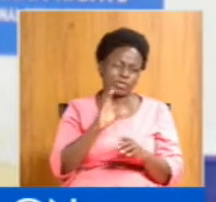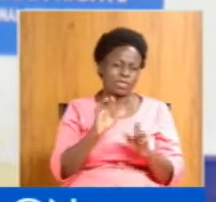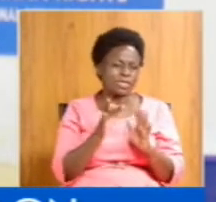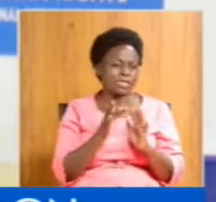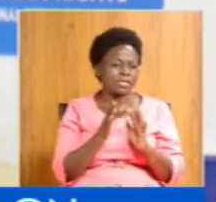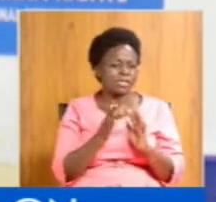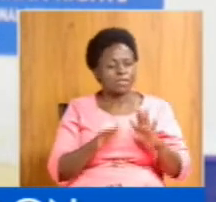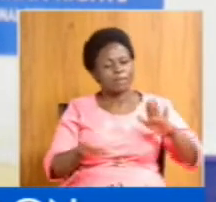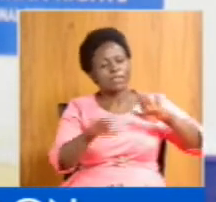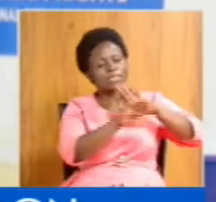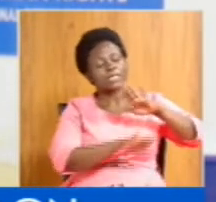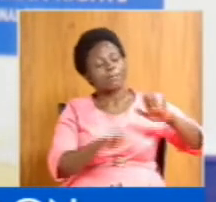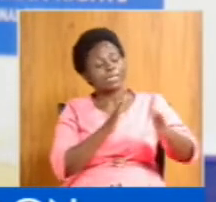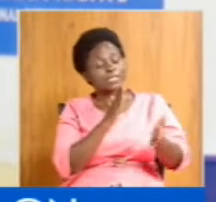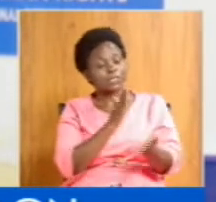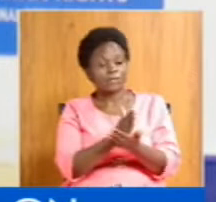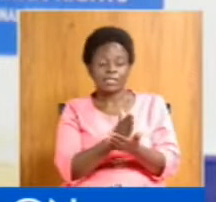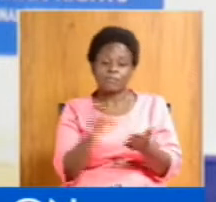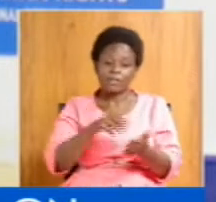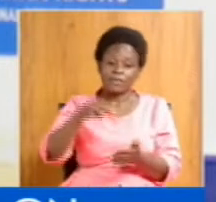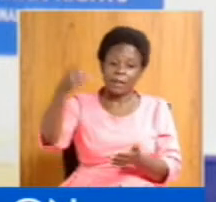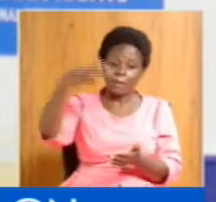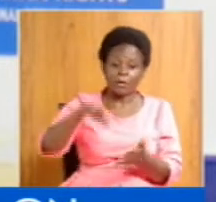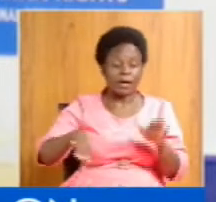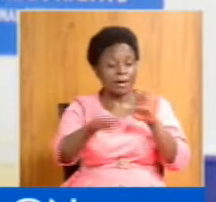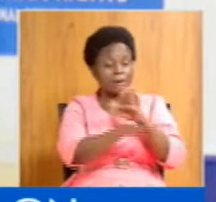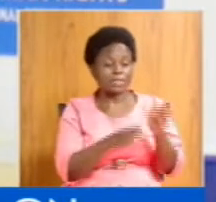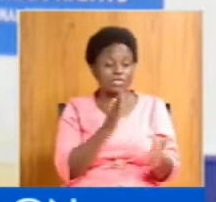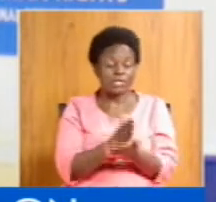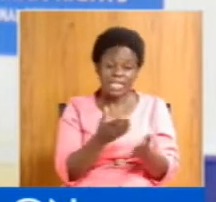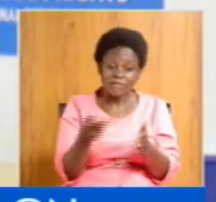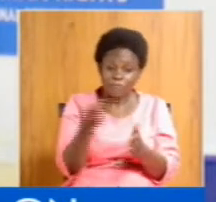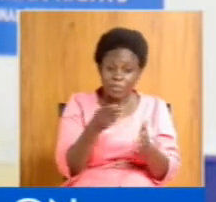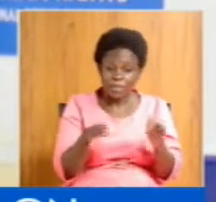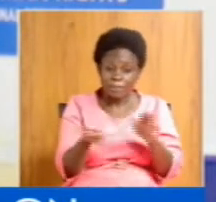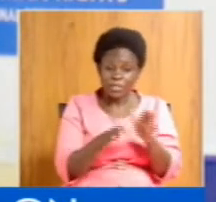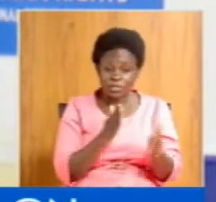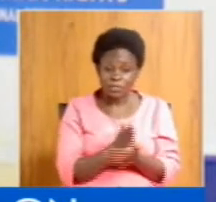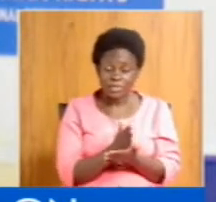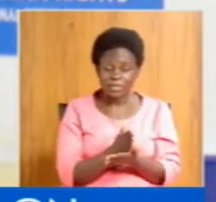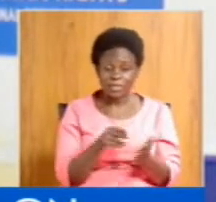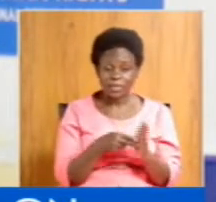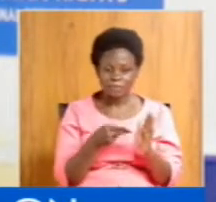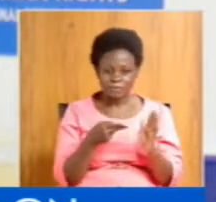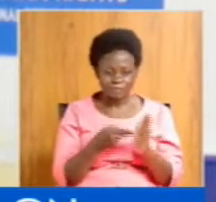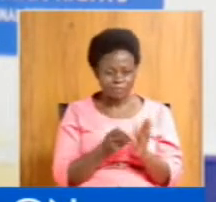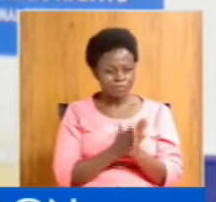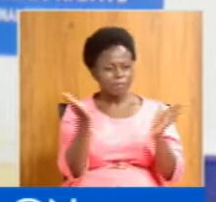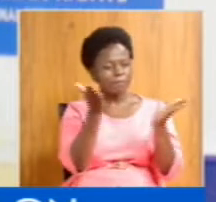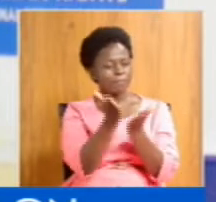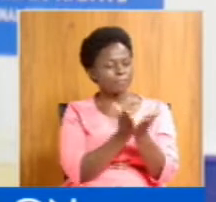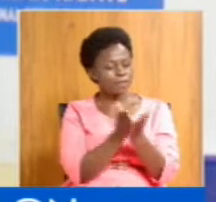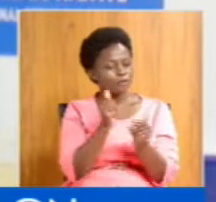internet is now a basic right, just like electricity is a basic right. And if they are basic rights, it means actually public services,